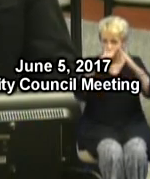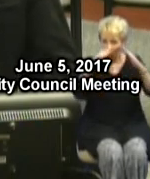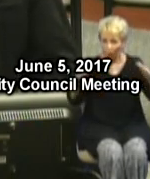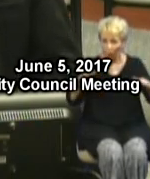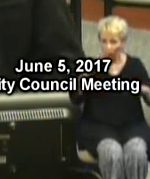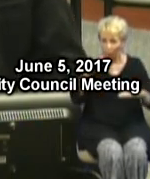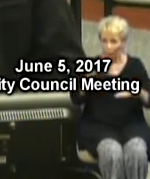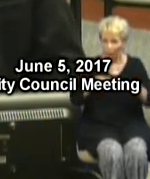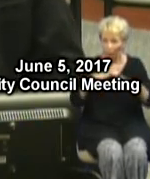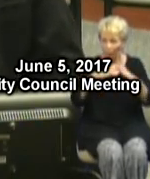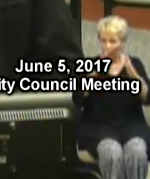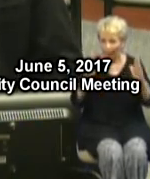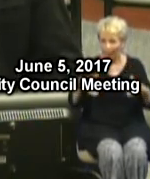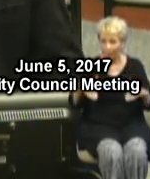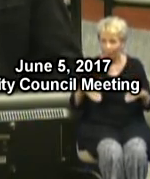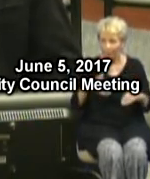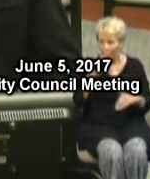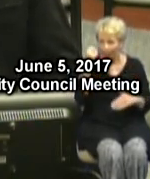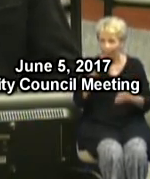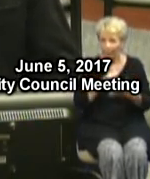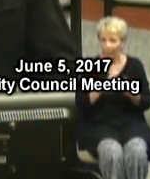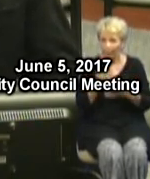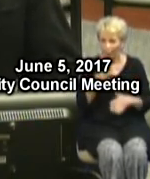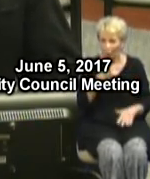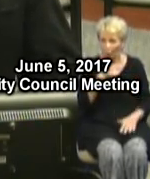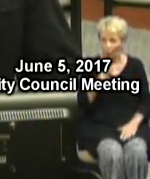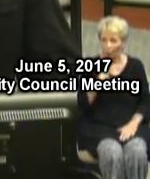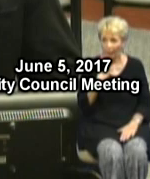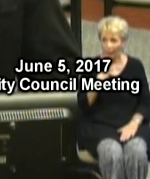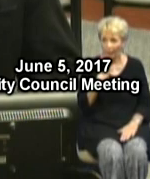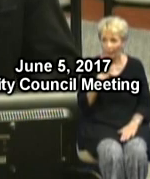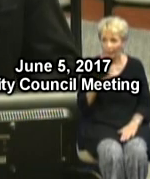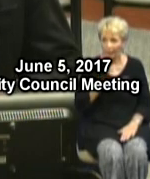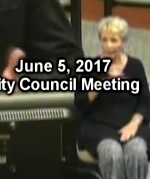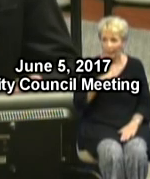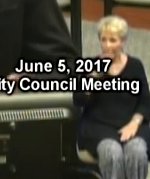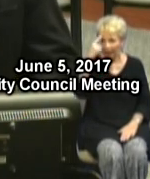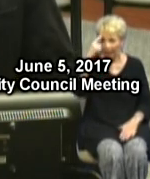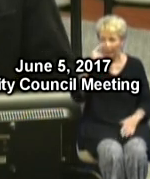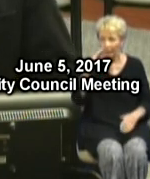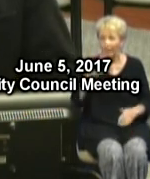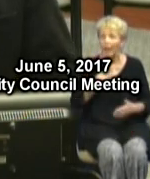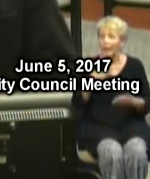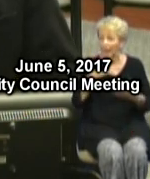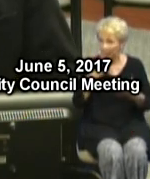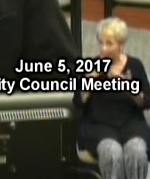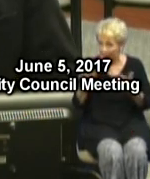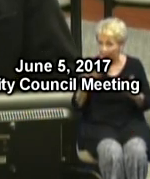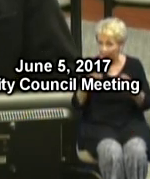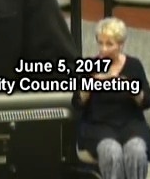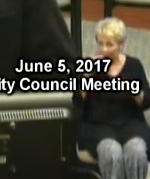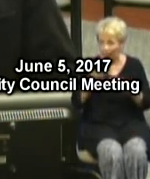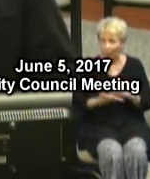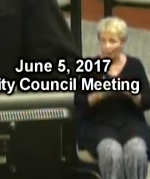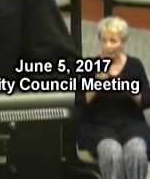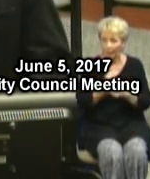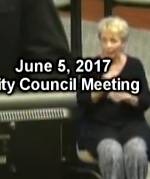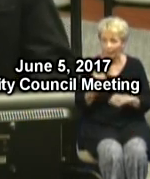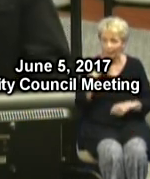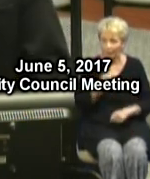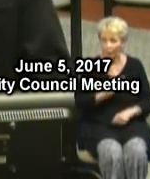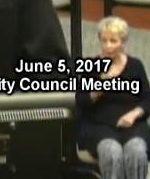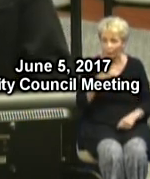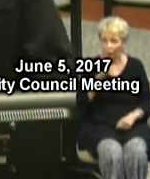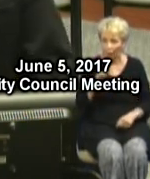house because of a grant, and like to thank the city for helping with getting this grant